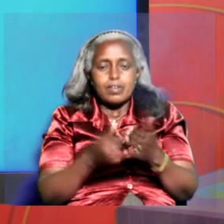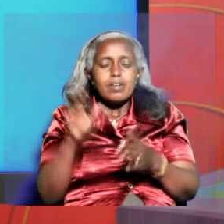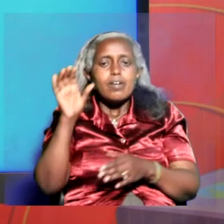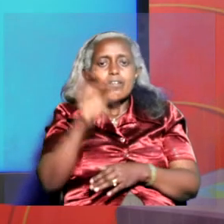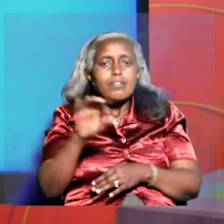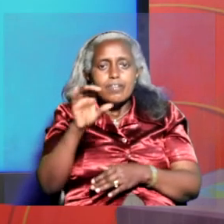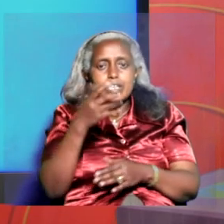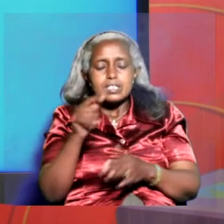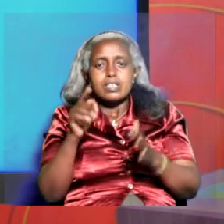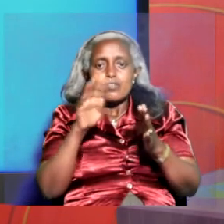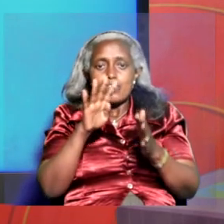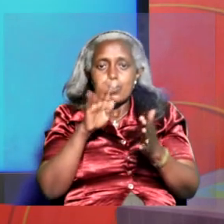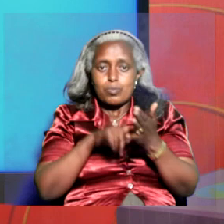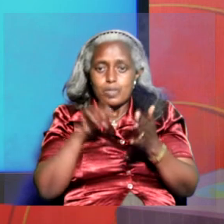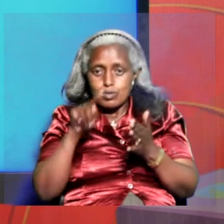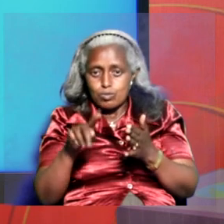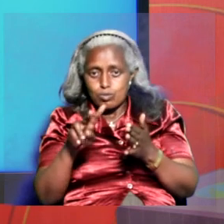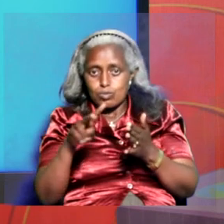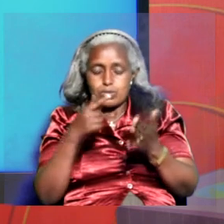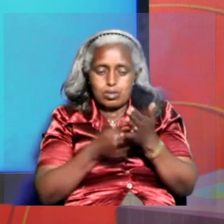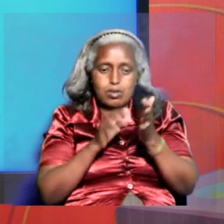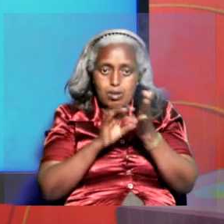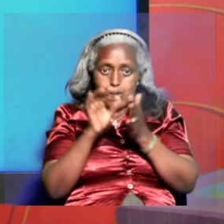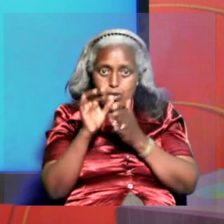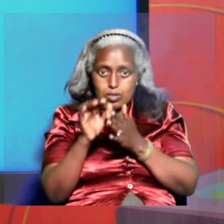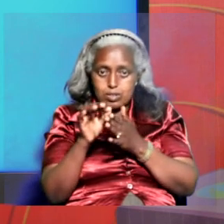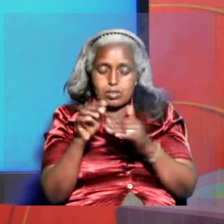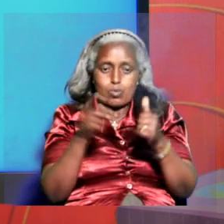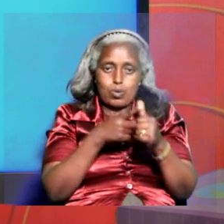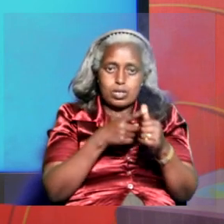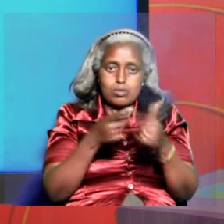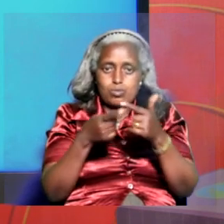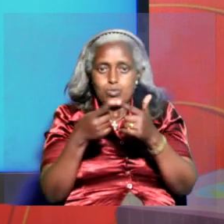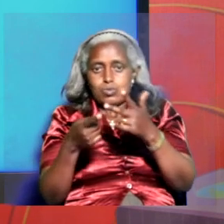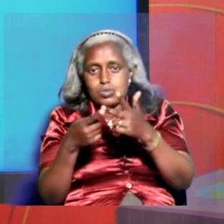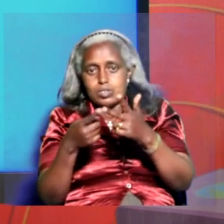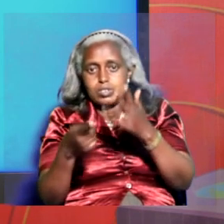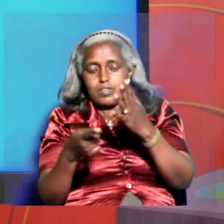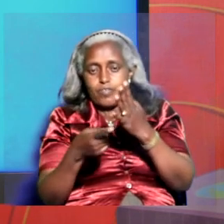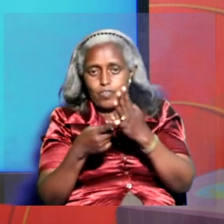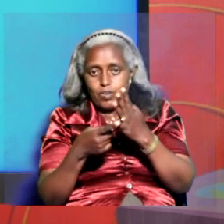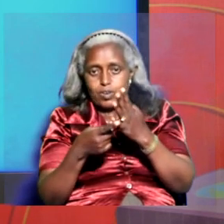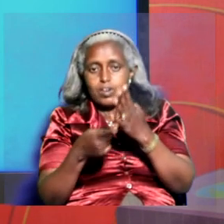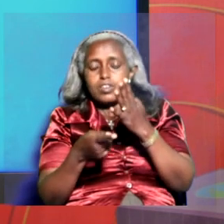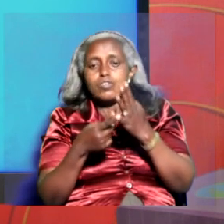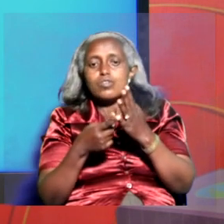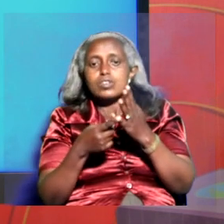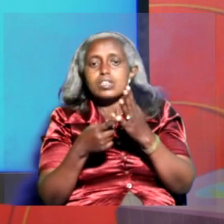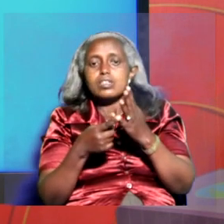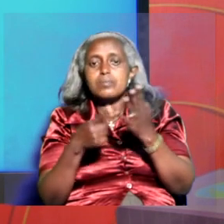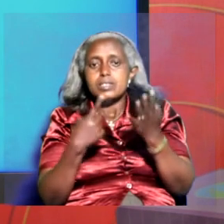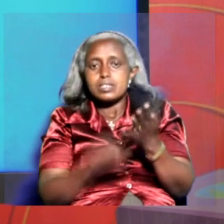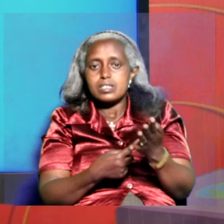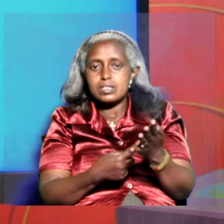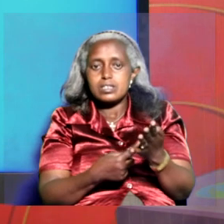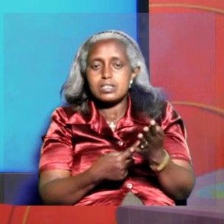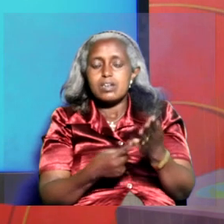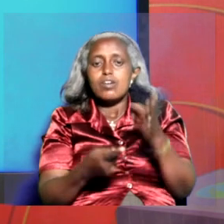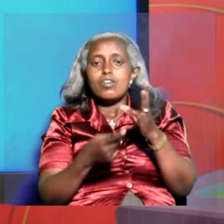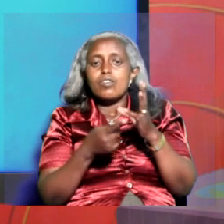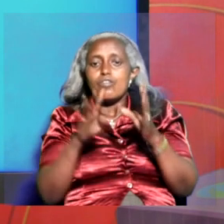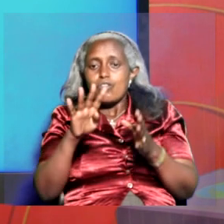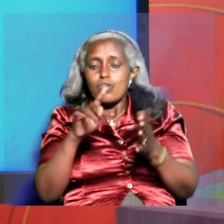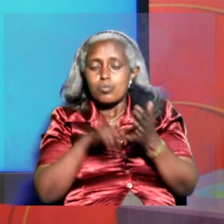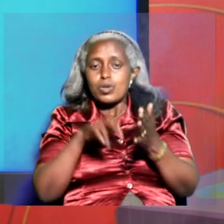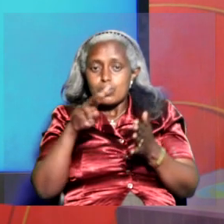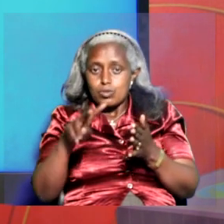find 4.2 item here. Let's count. 1, 2, 3, 4. The fourth item is here. The